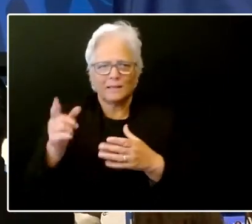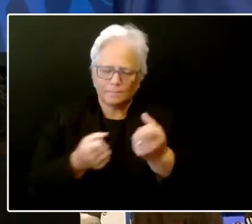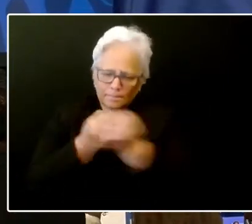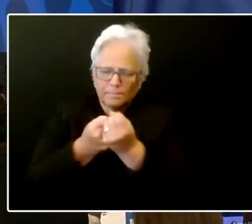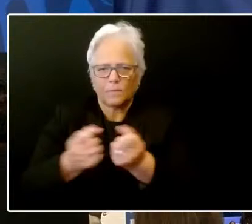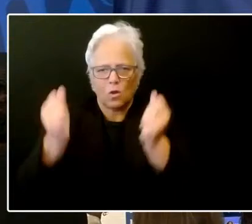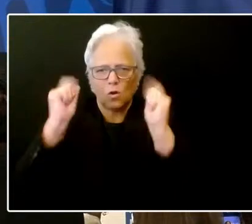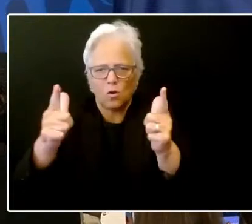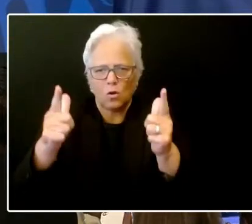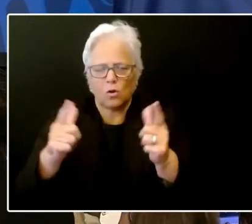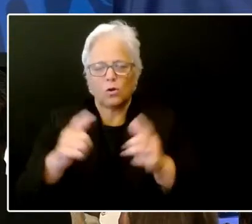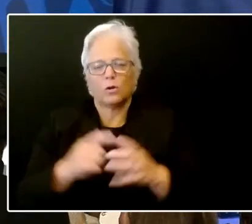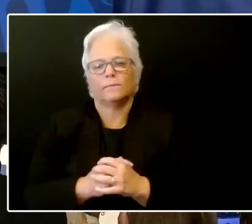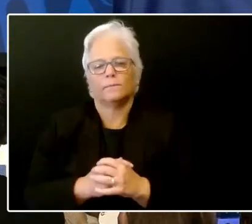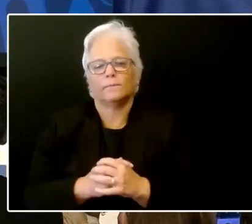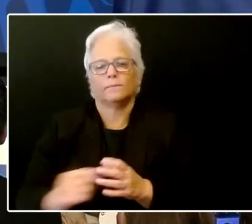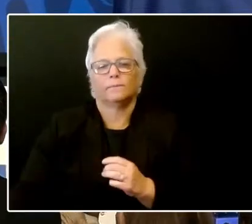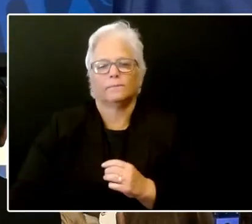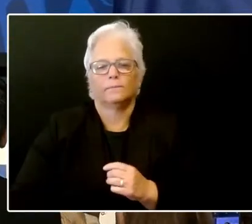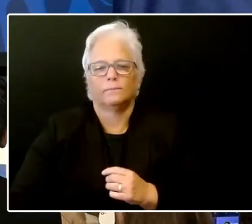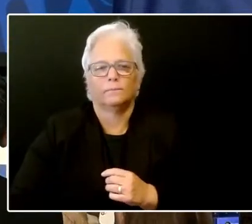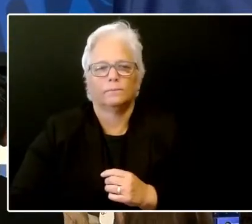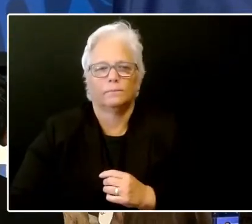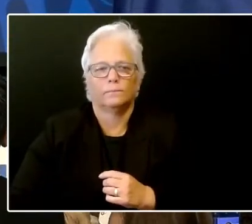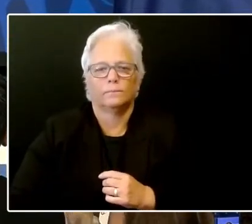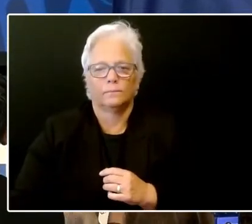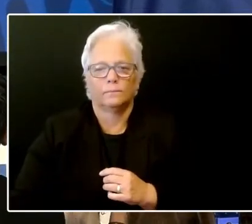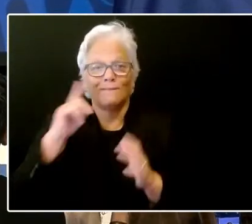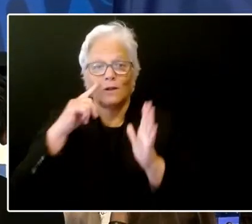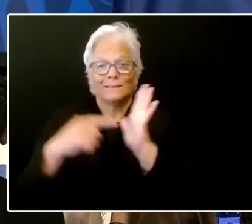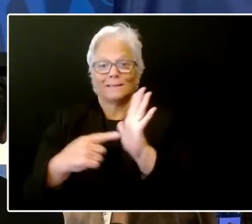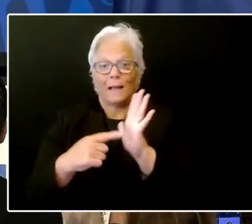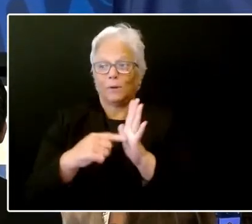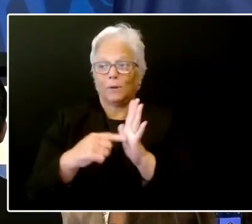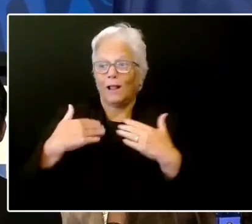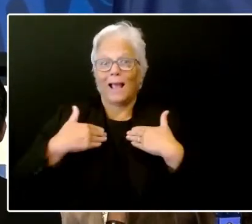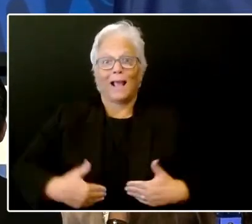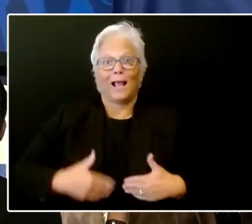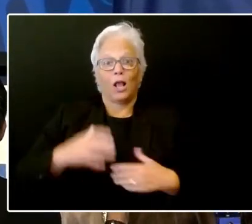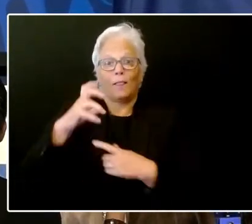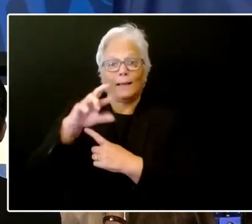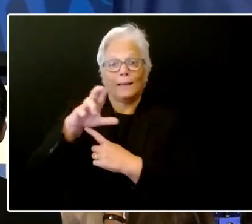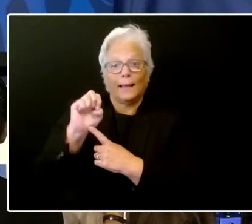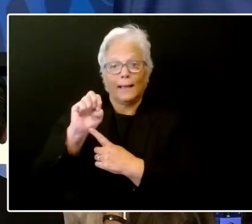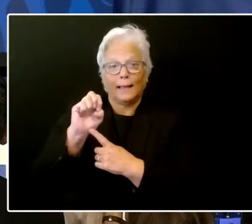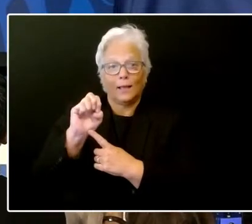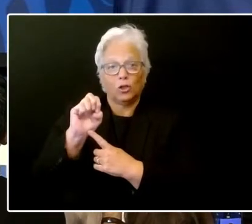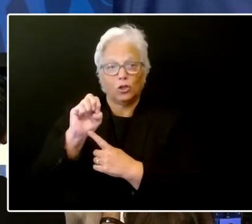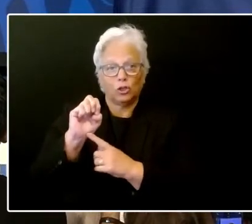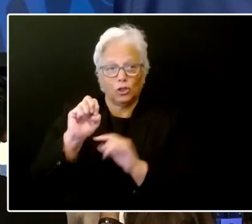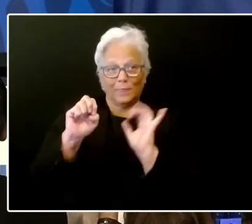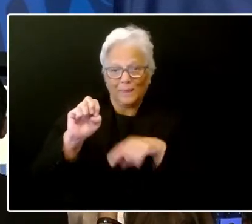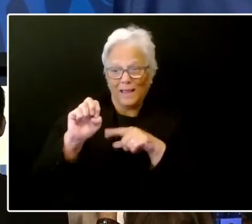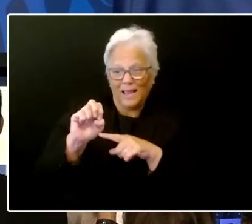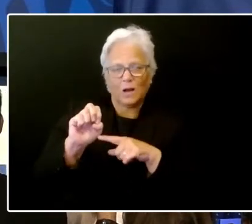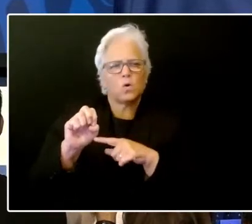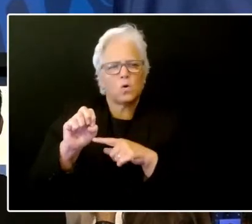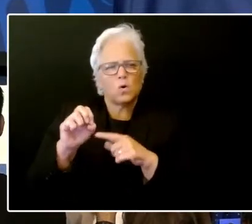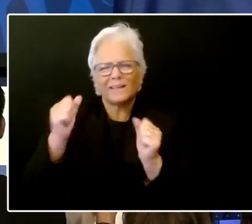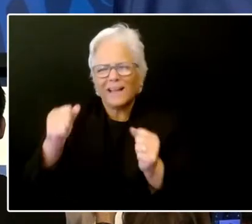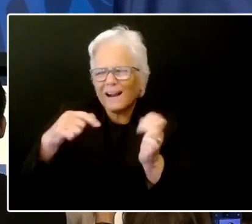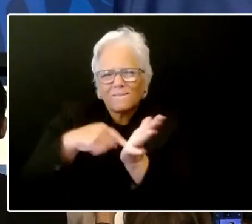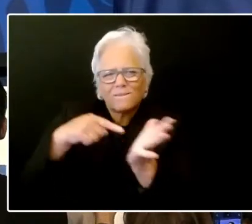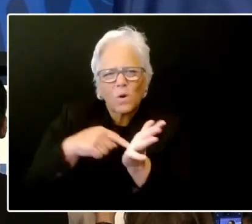White House, Donald Trump, let's not forget, tried more than 60 times to end